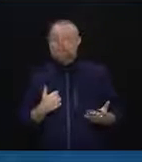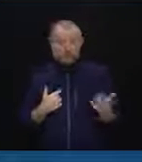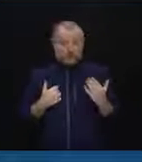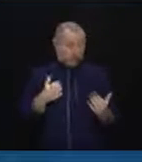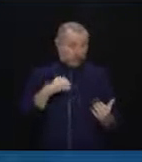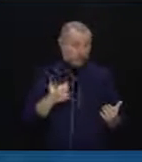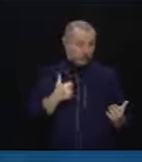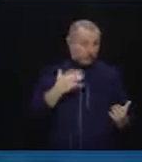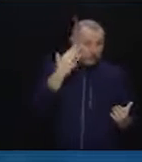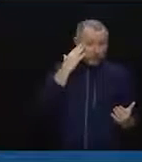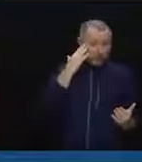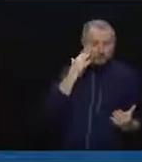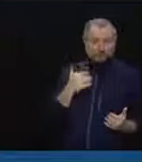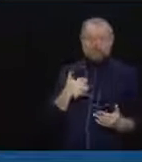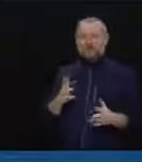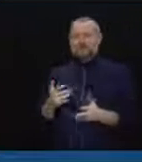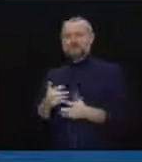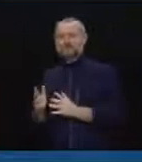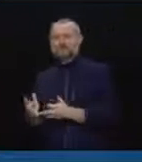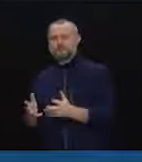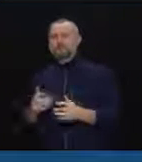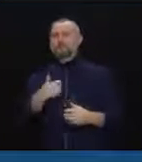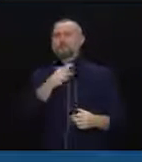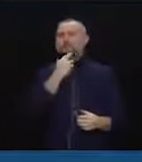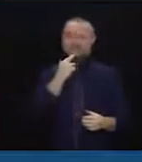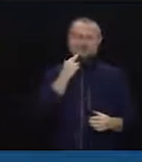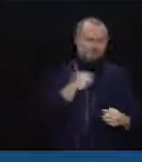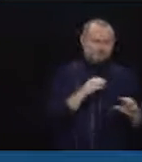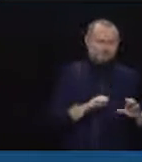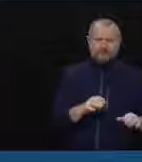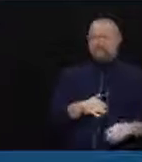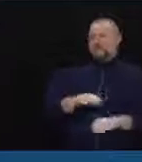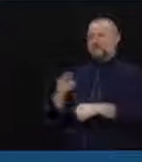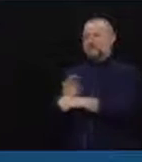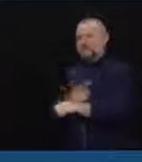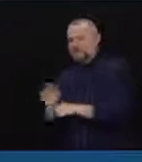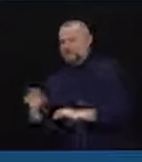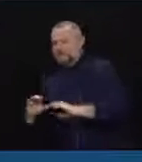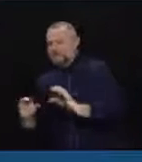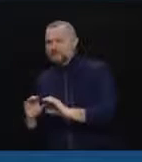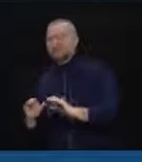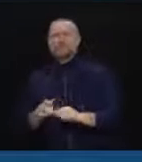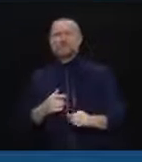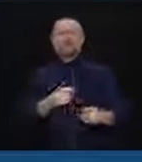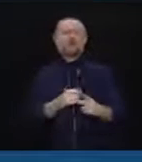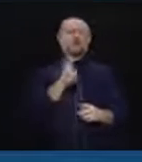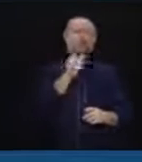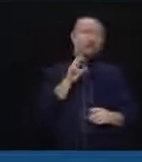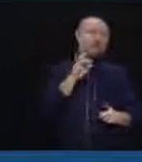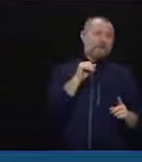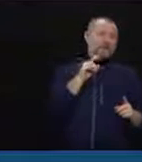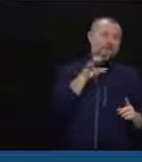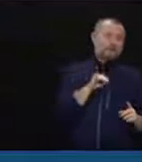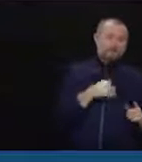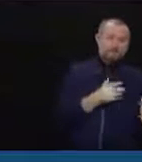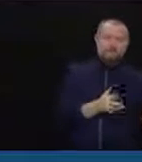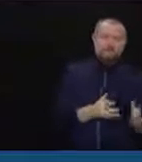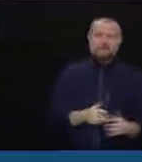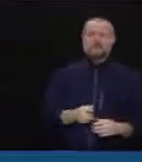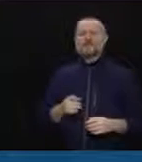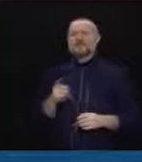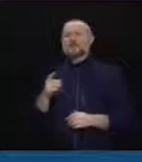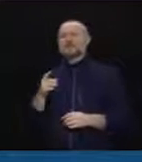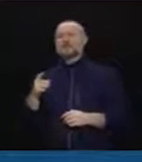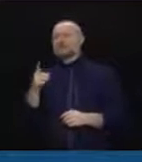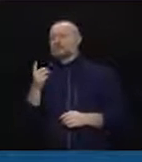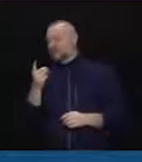diners, getting their reflection, talking to businesses, everybody from, as I mentioned, Dr. Fauci and healthcare experts. We rely on Dr. Bassett regularly. She consults